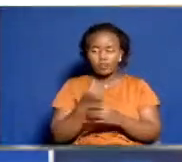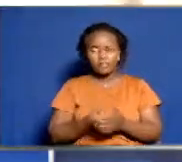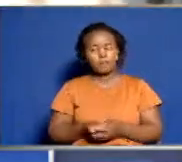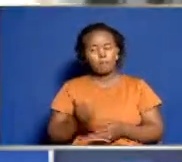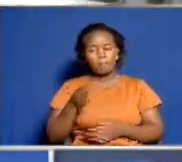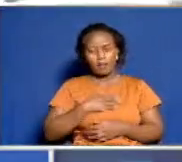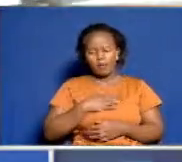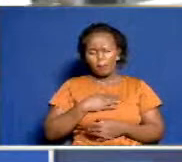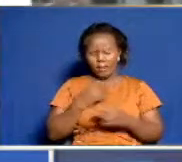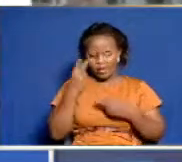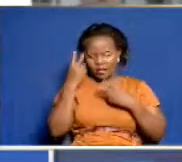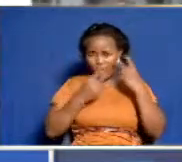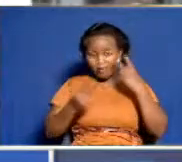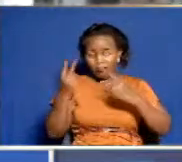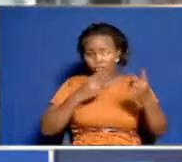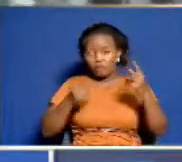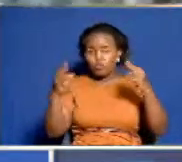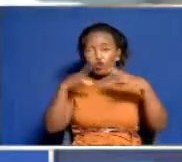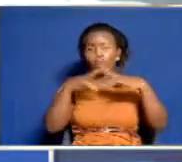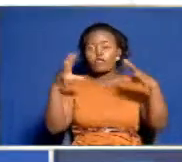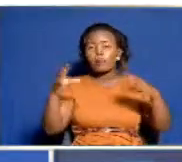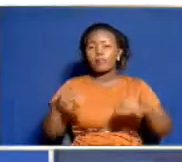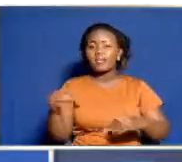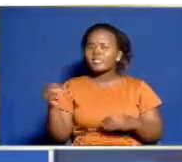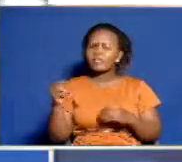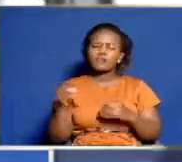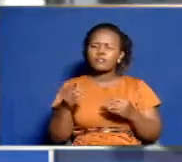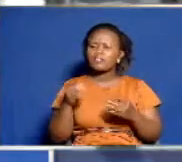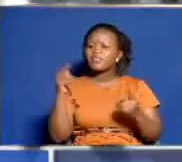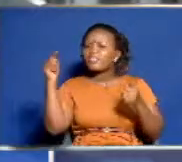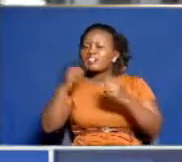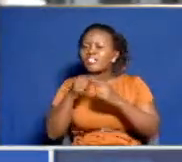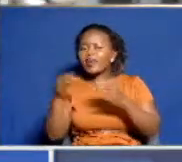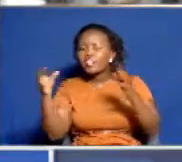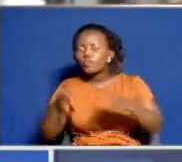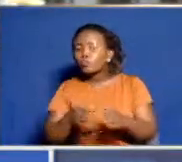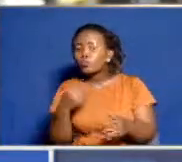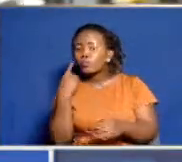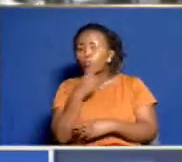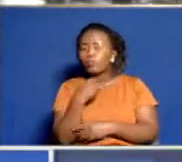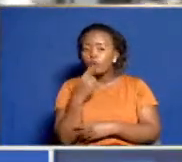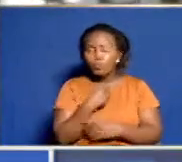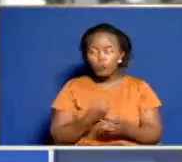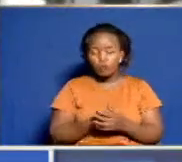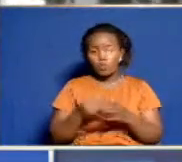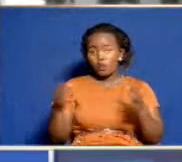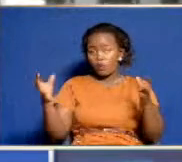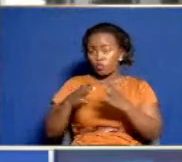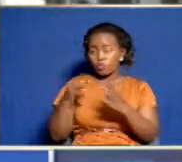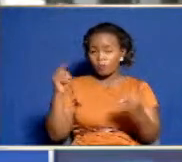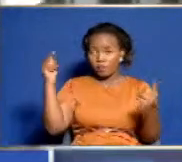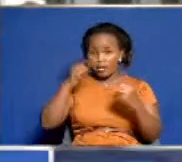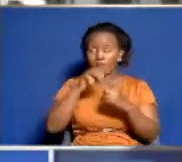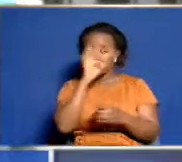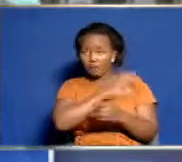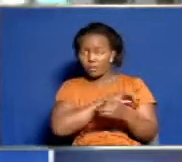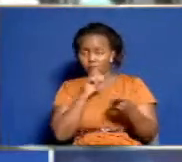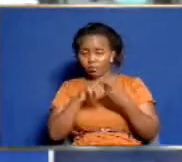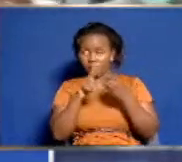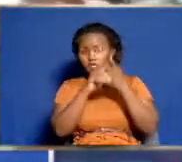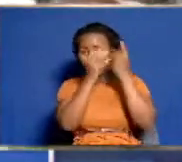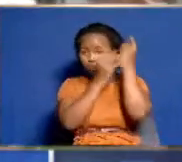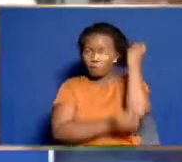views about the budget is, first, who are the target group? Those targeted by the budget are the poor and